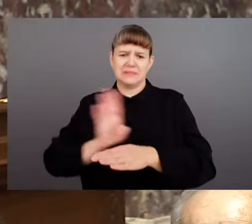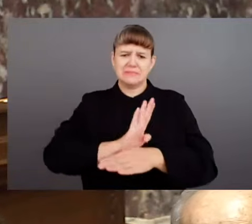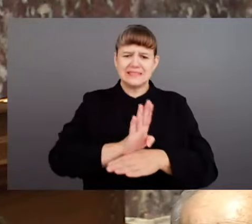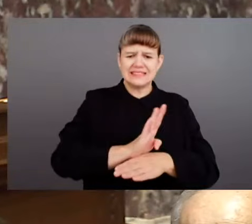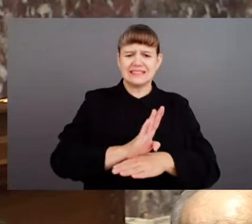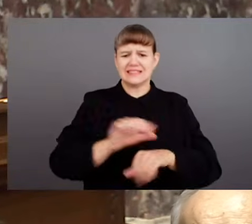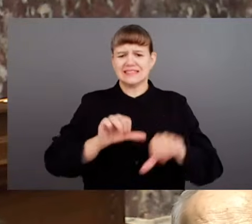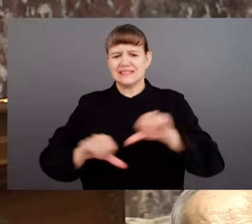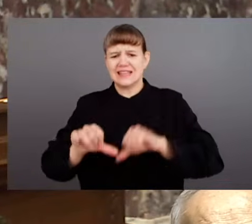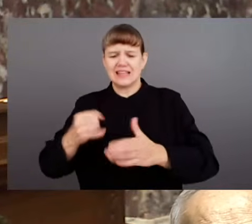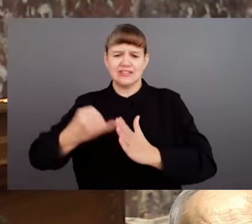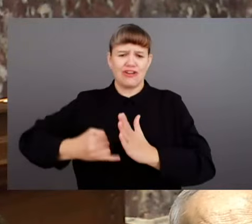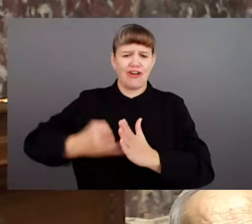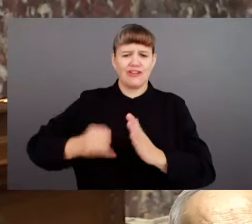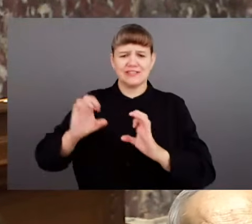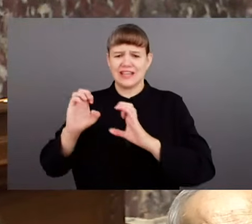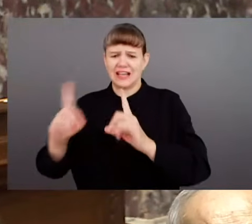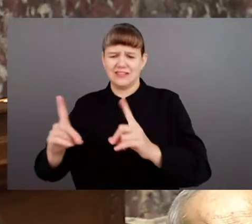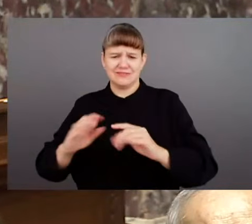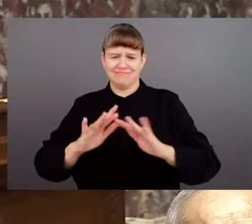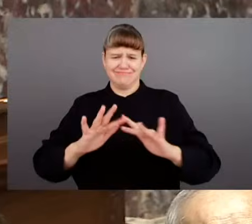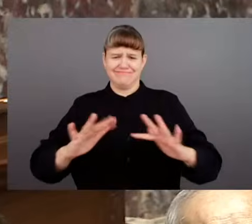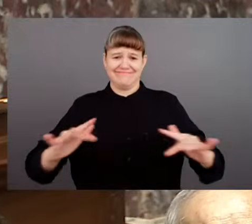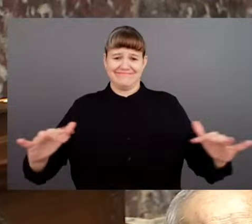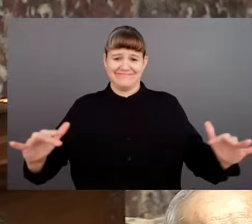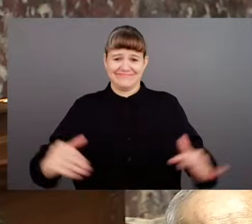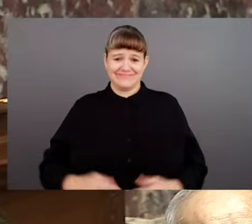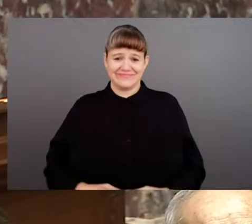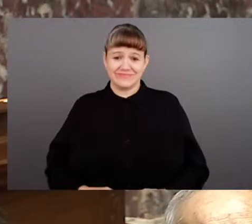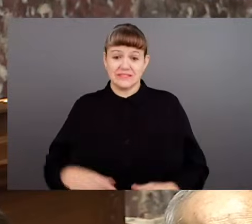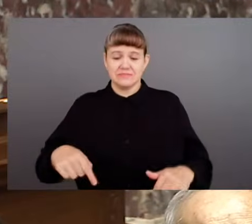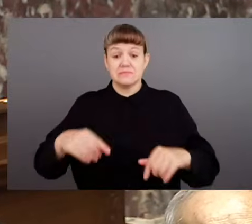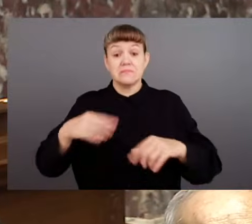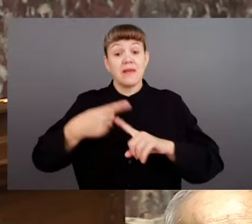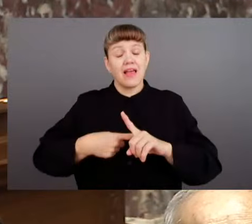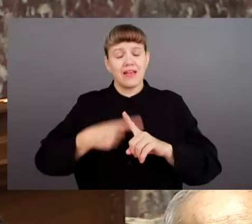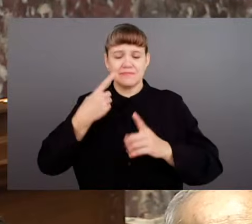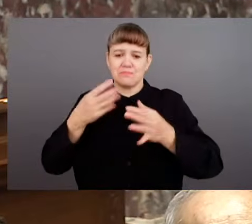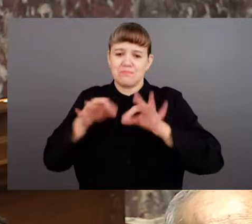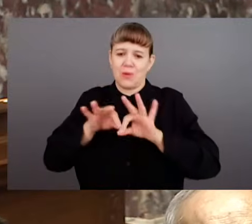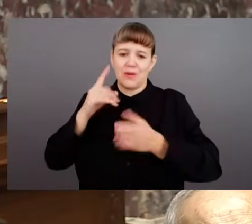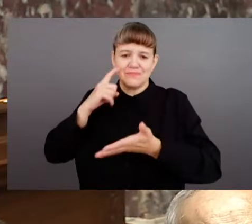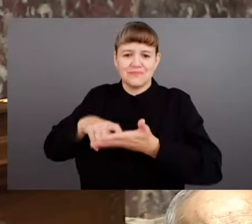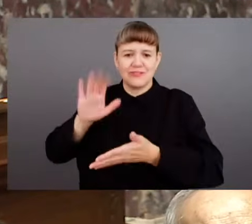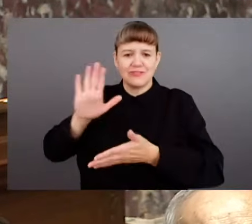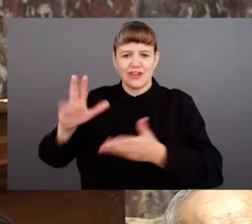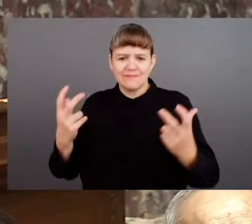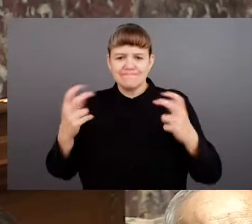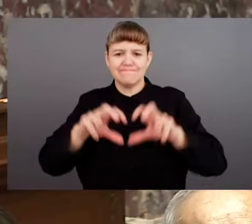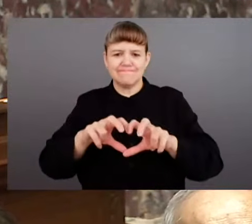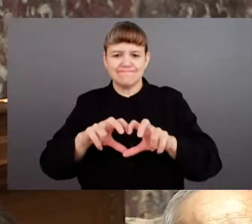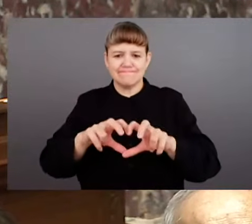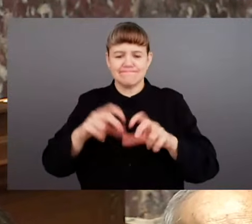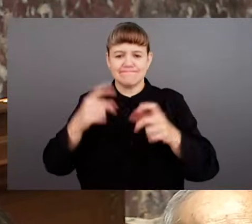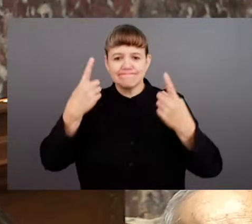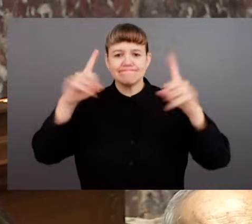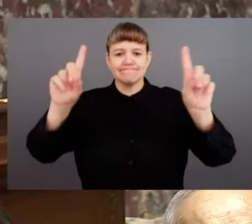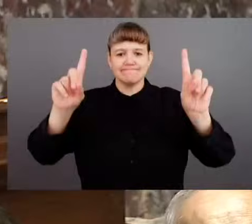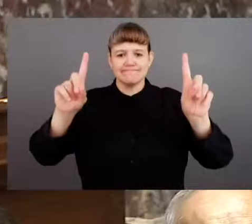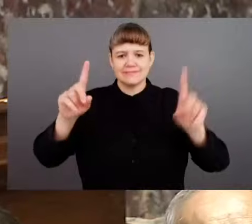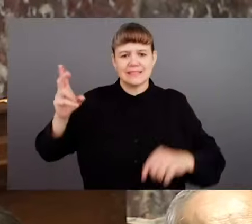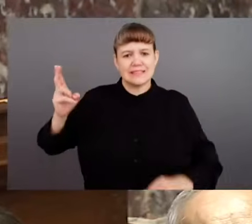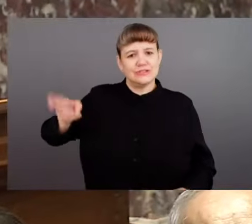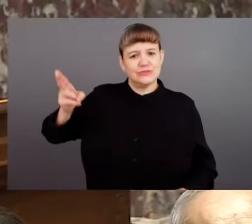Muslim community's achievement and heritage. But while we celebrate, we must also commit to stand together against